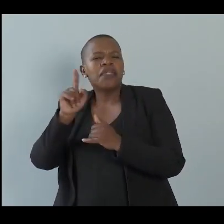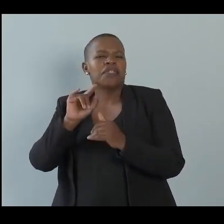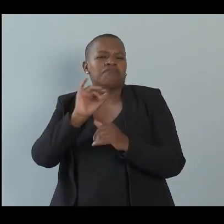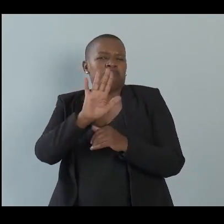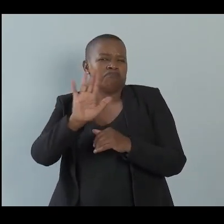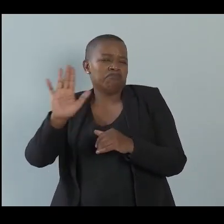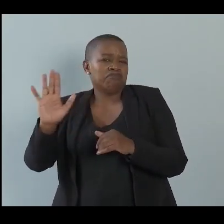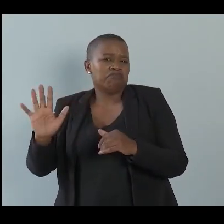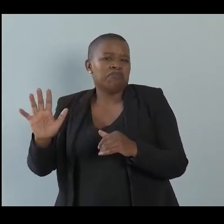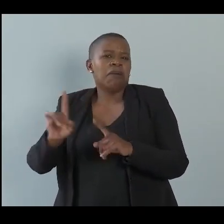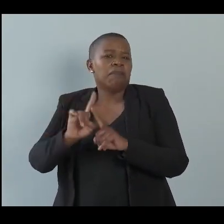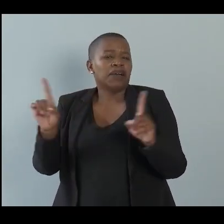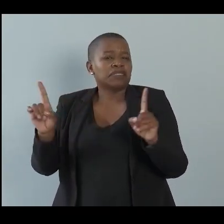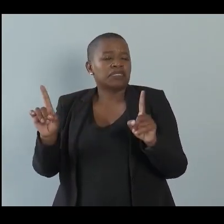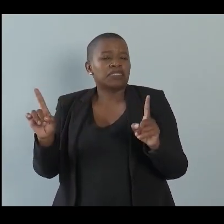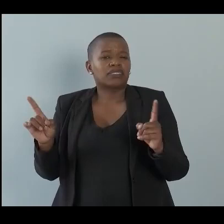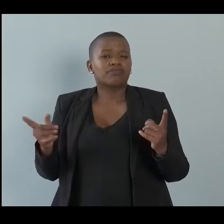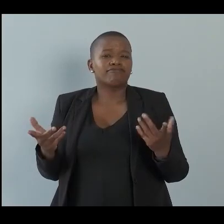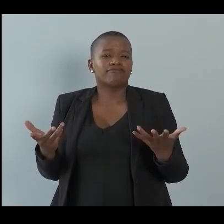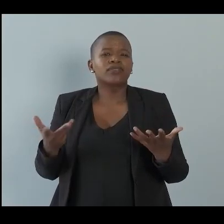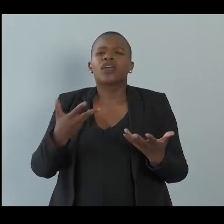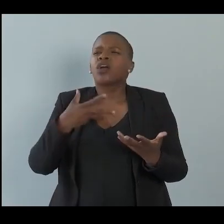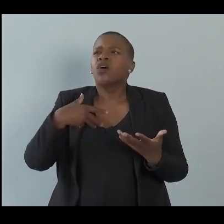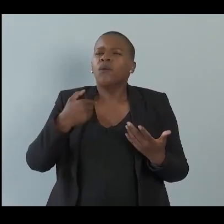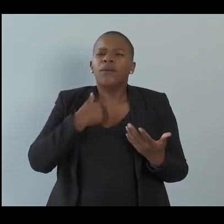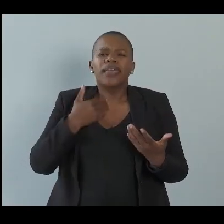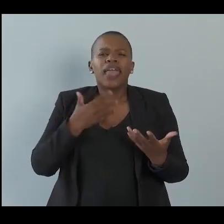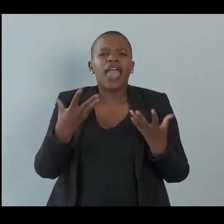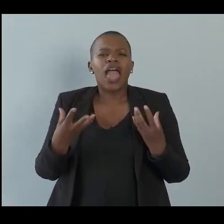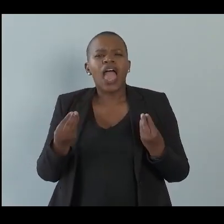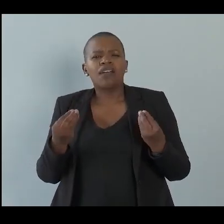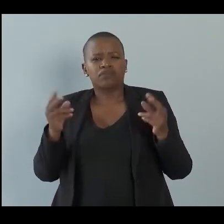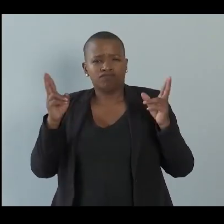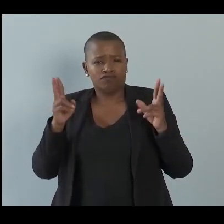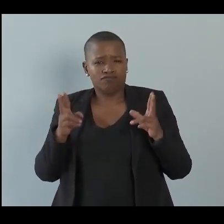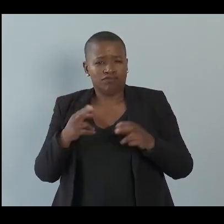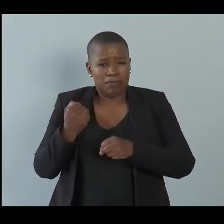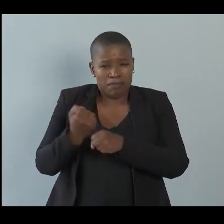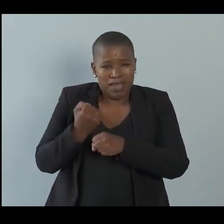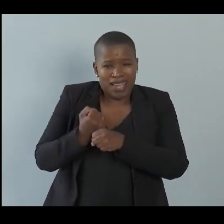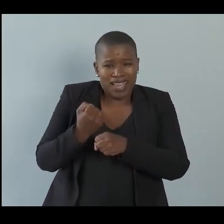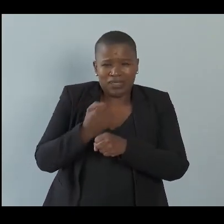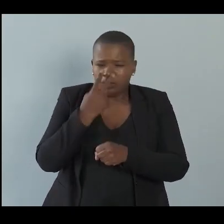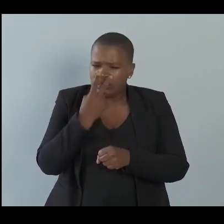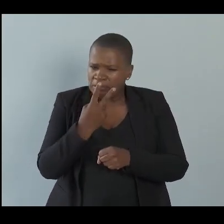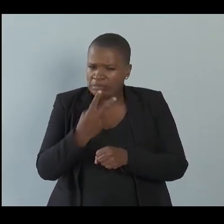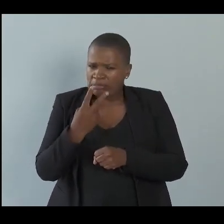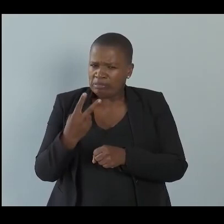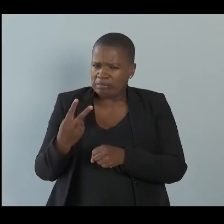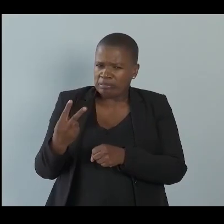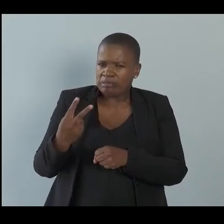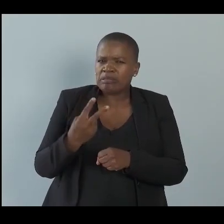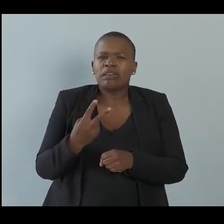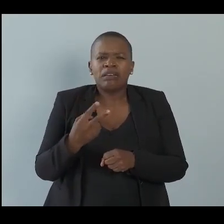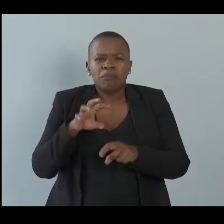But we've got our auditors having a look at it, and we'll make a comment a little bit later on in this year as to if we're